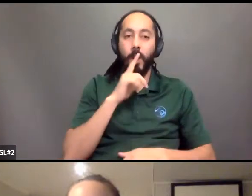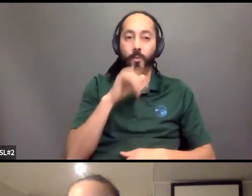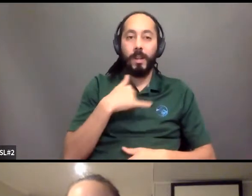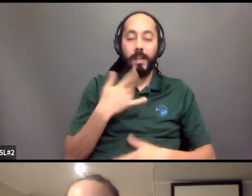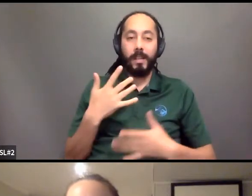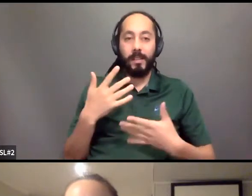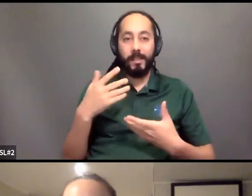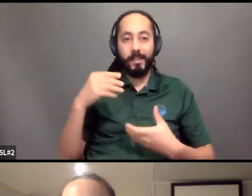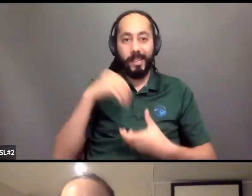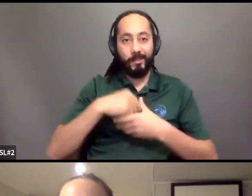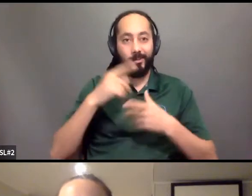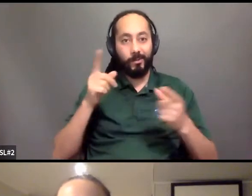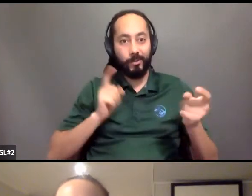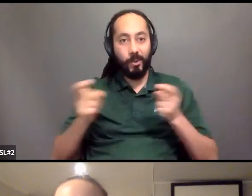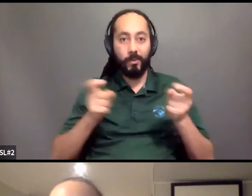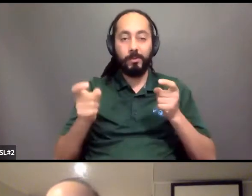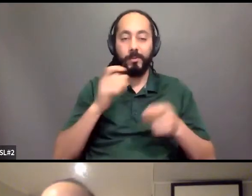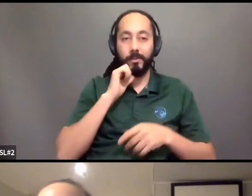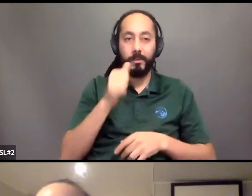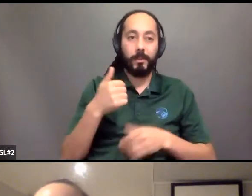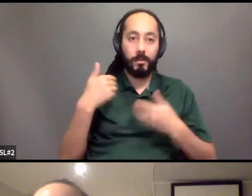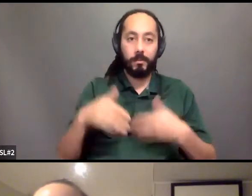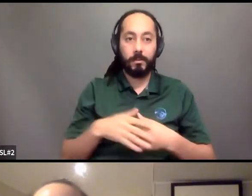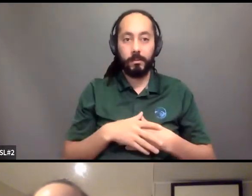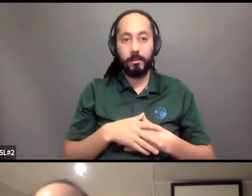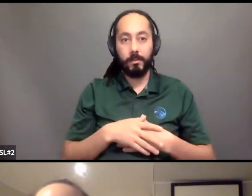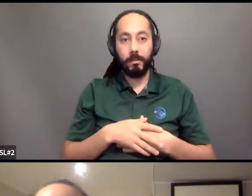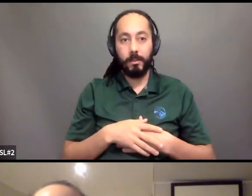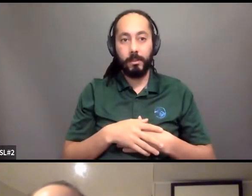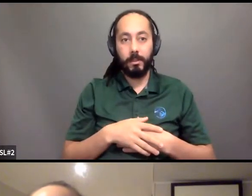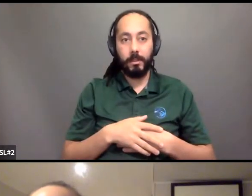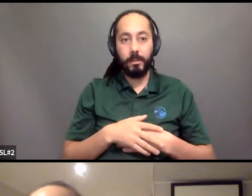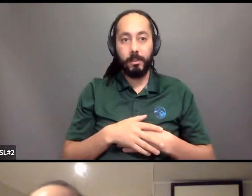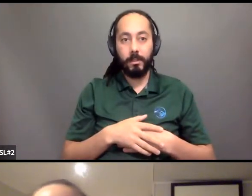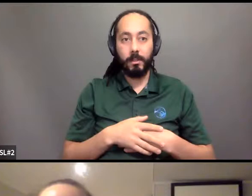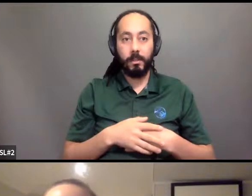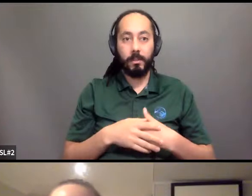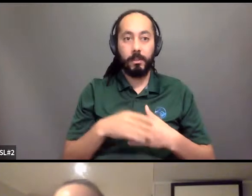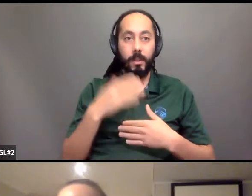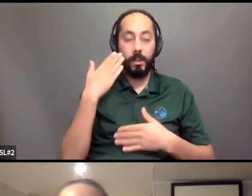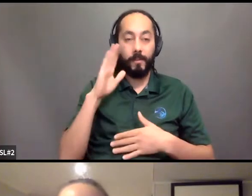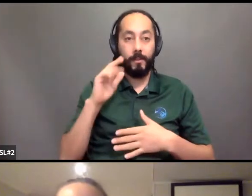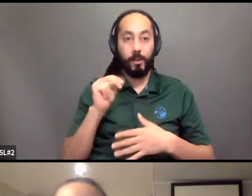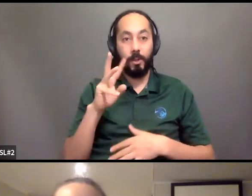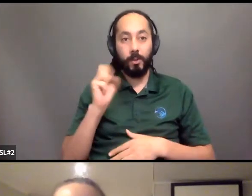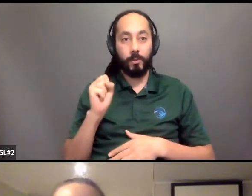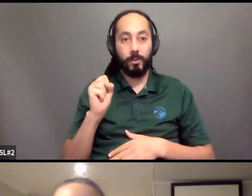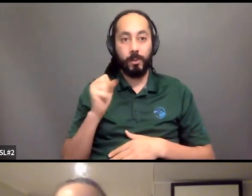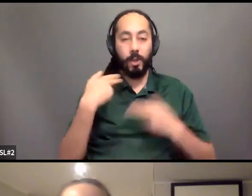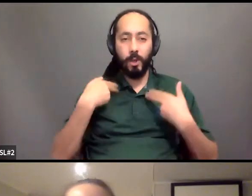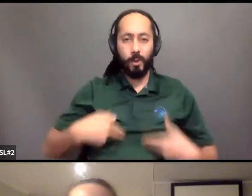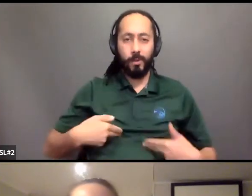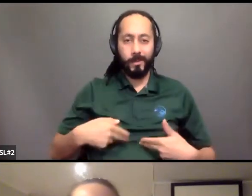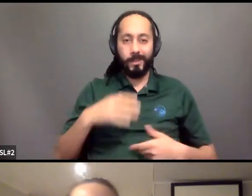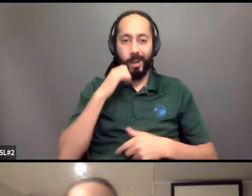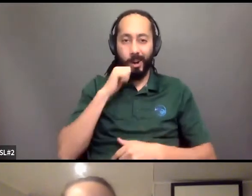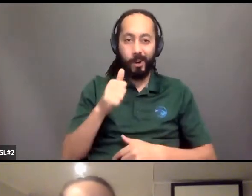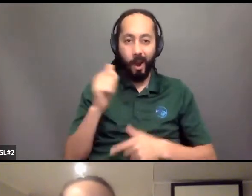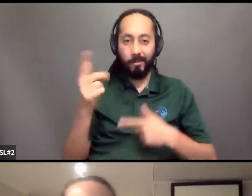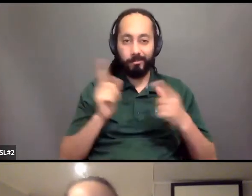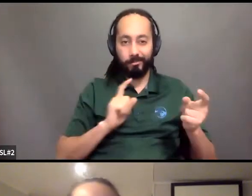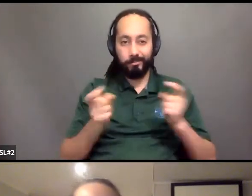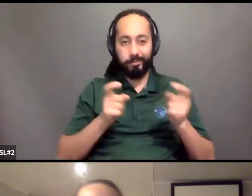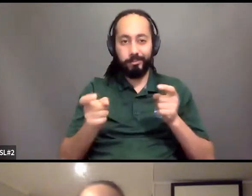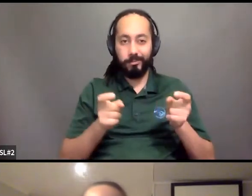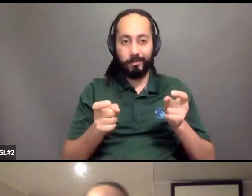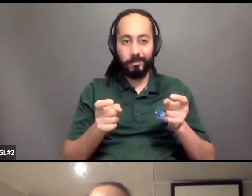out. I don't know. You know, this is a news flash. You know, humans are definitely not in charge. You know,